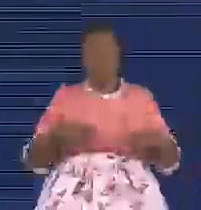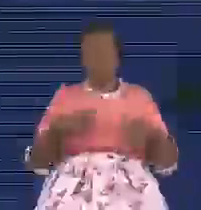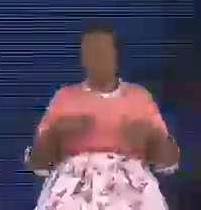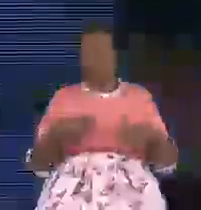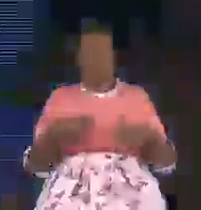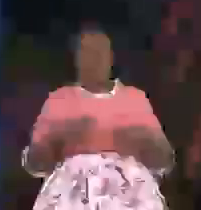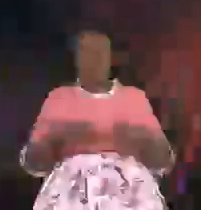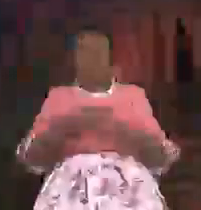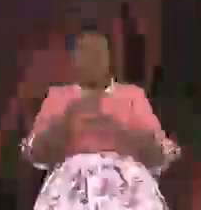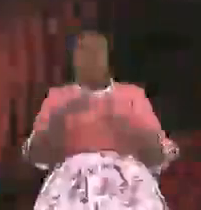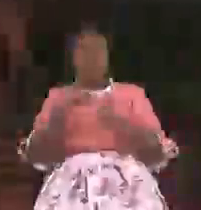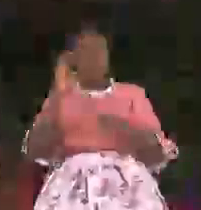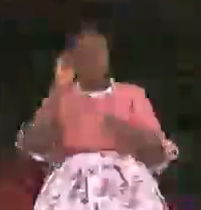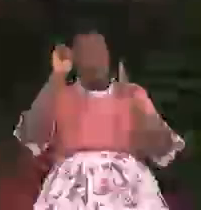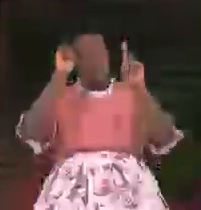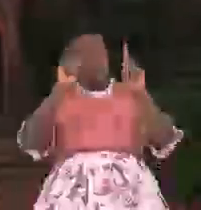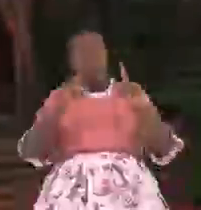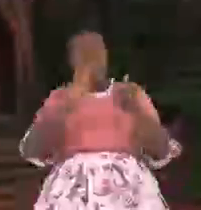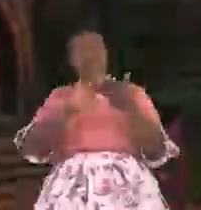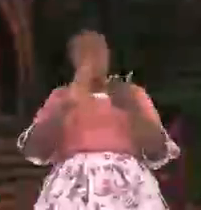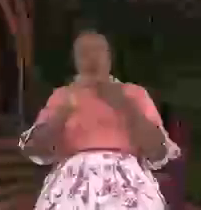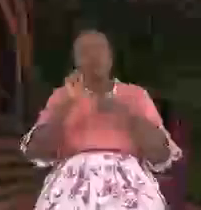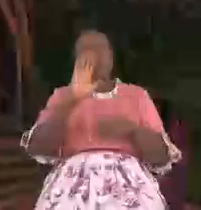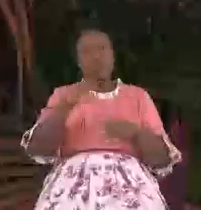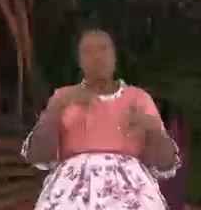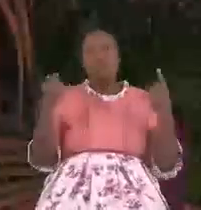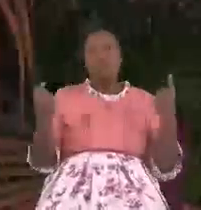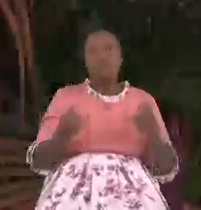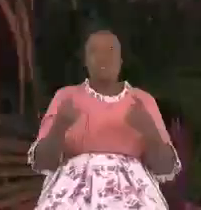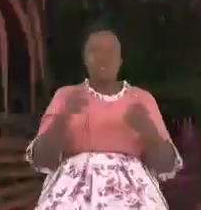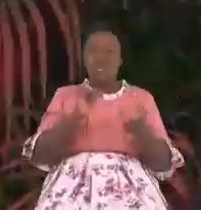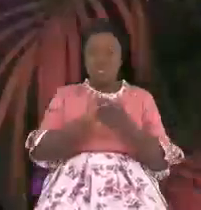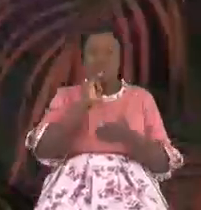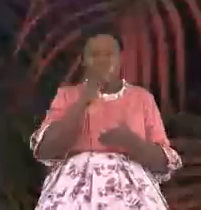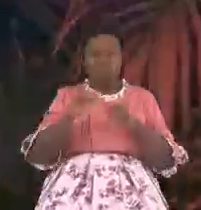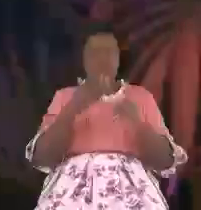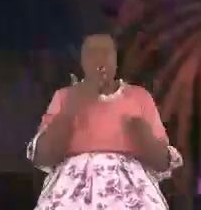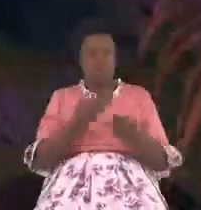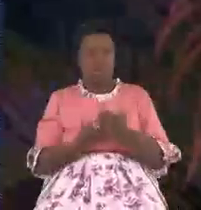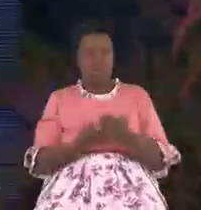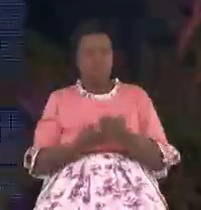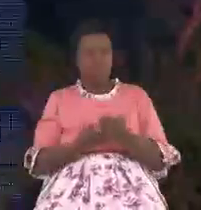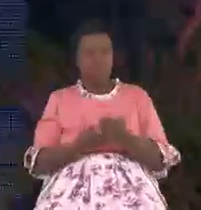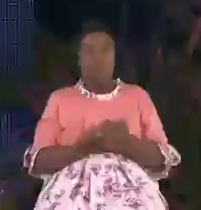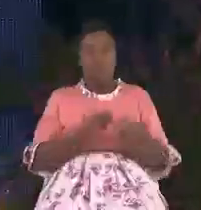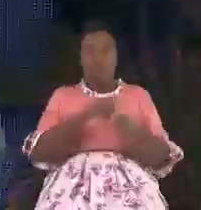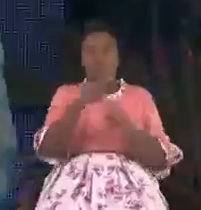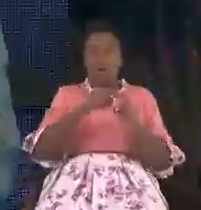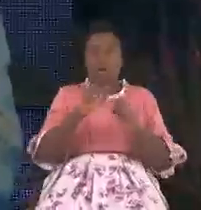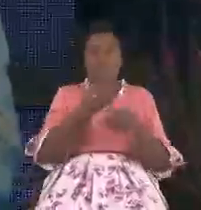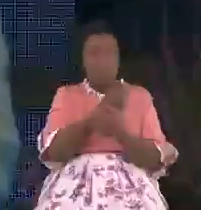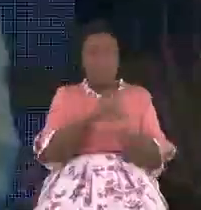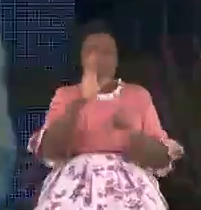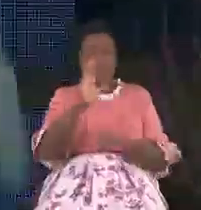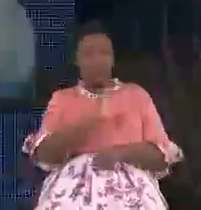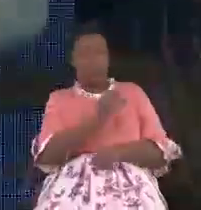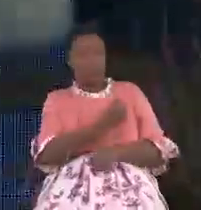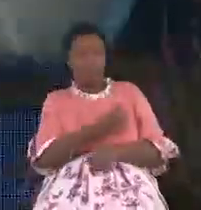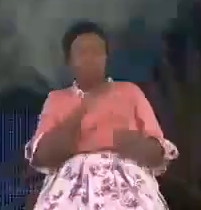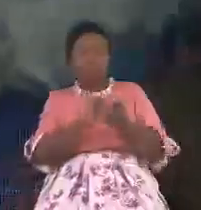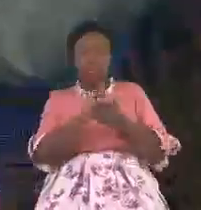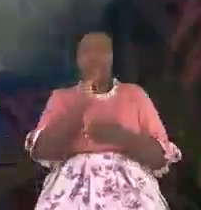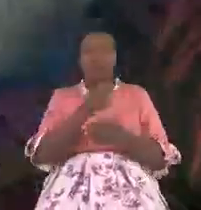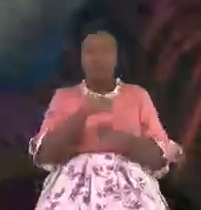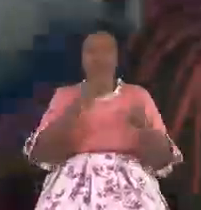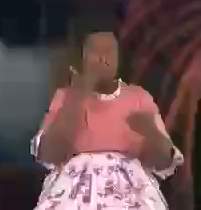forgives your sin that's doing good when he saves your soul that's doing good when he